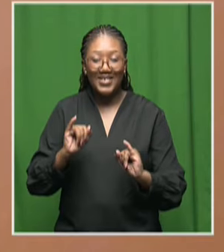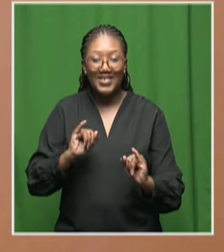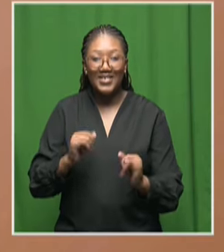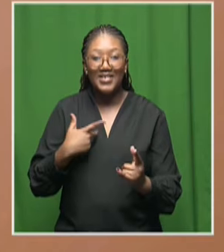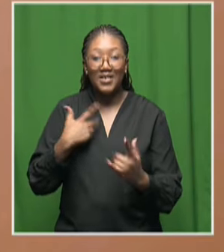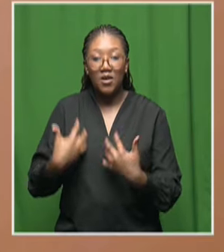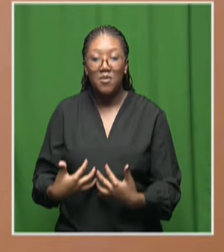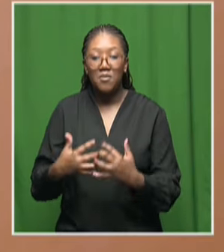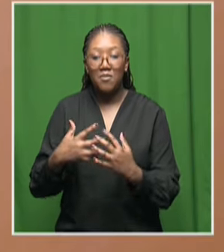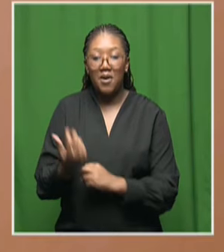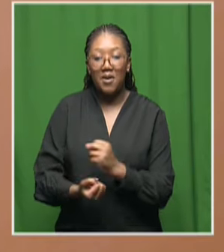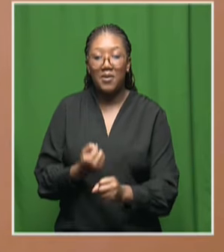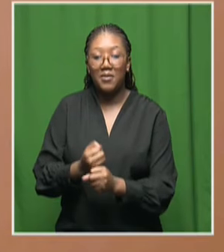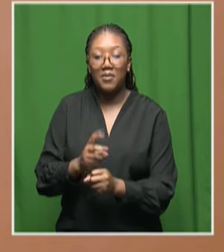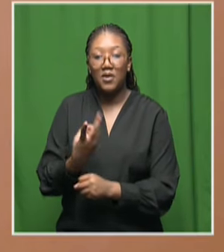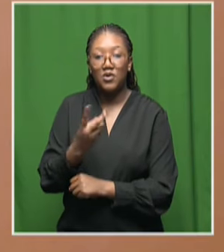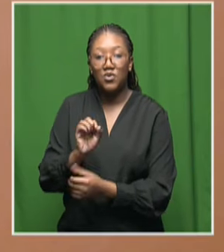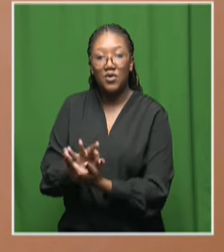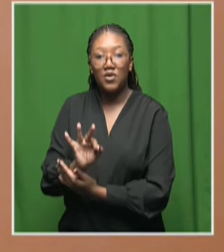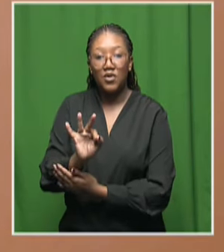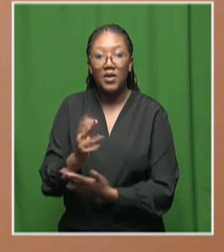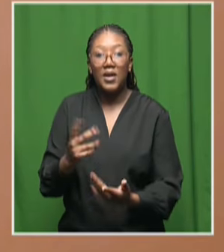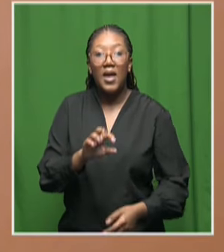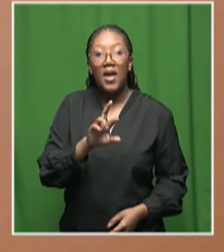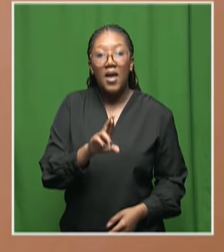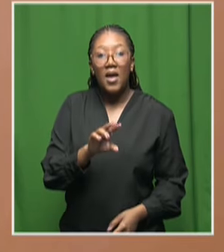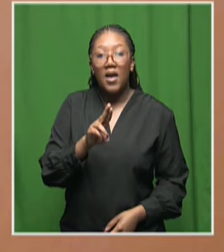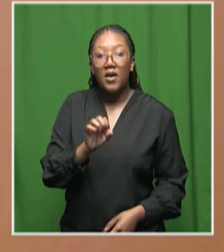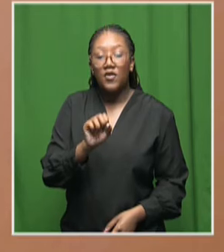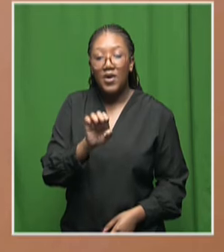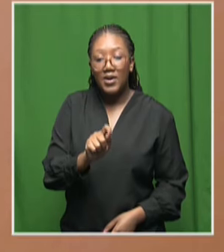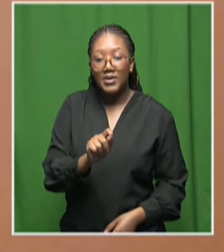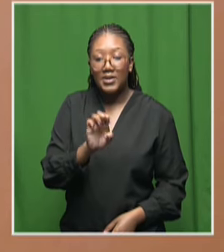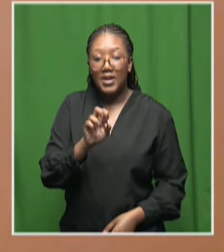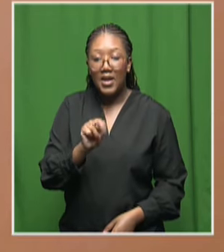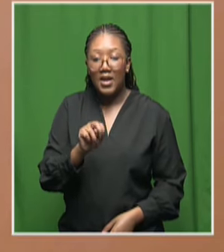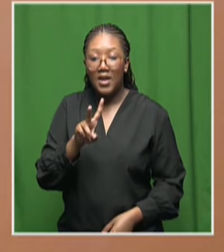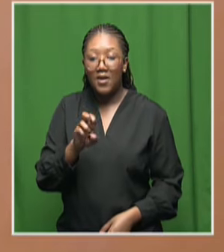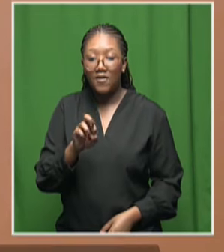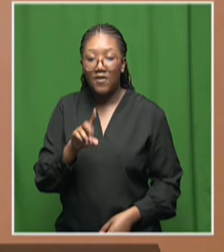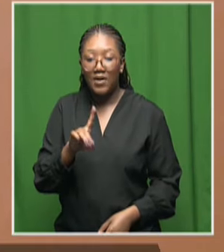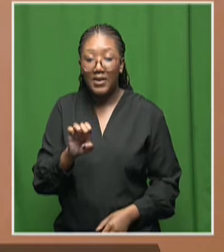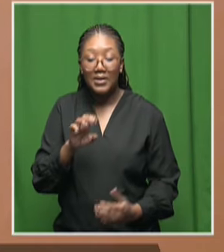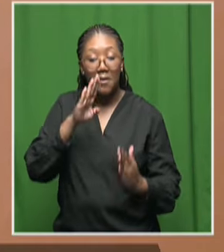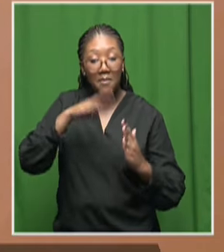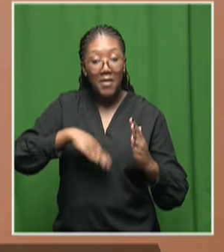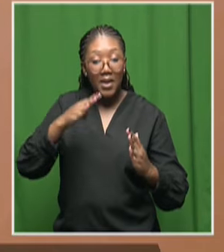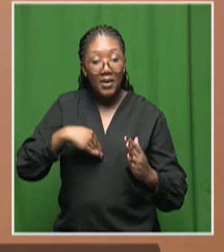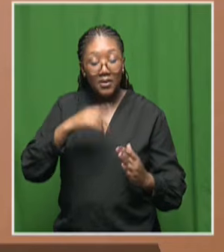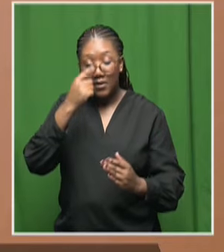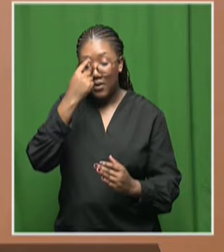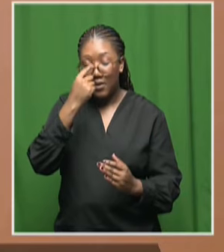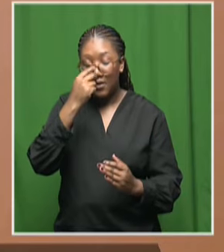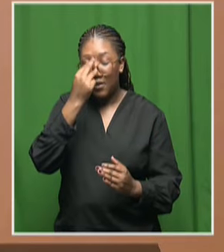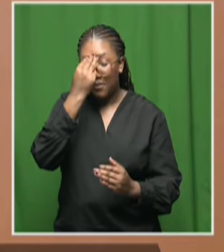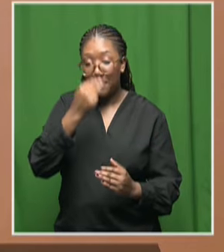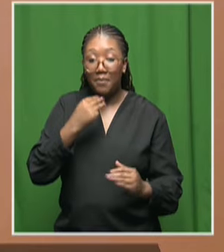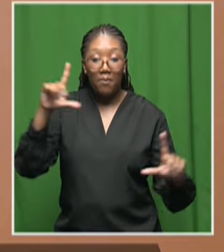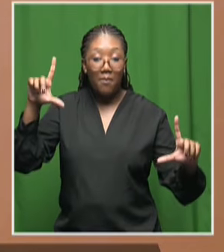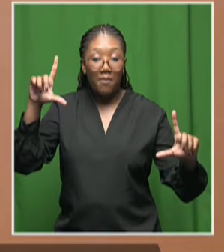Founded back in 2013, the Rust-en-Vrede Portrait Awards. It's a biannual competition celebrating South Africa's portrait artists. The top 40